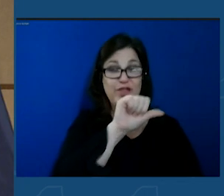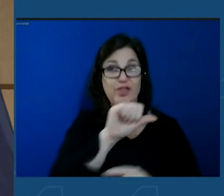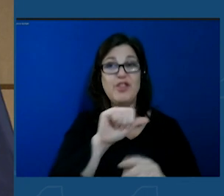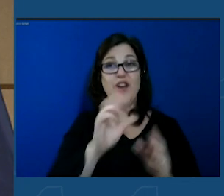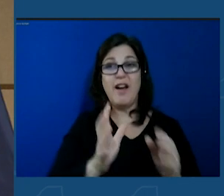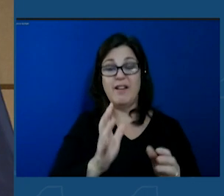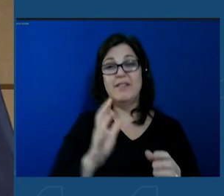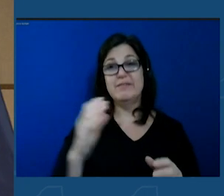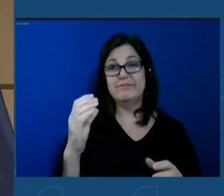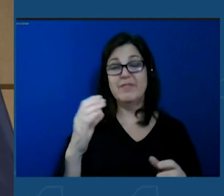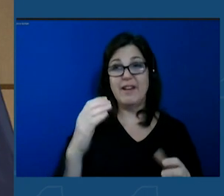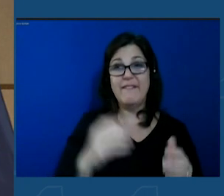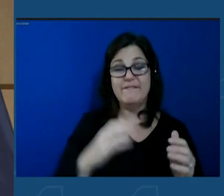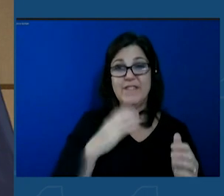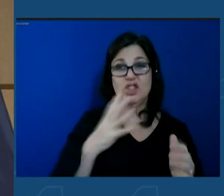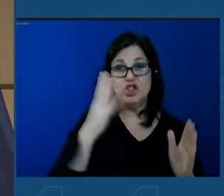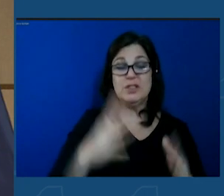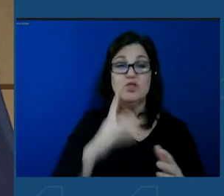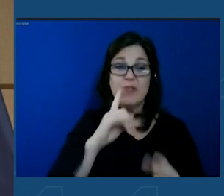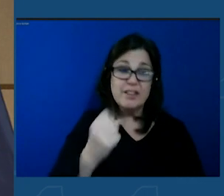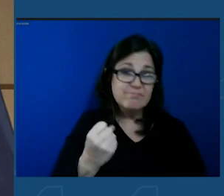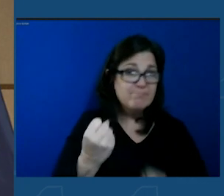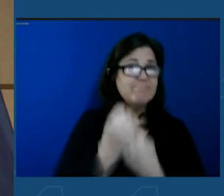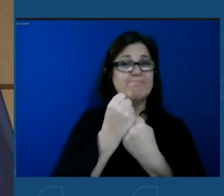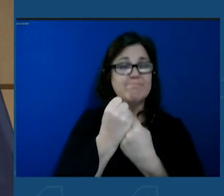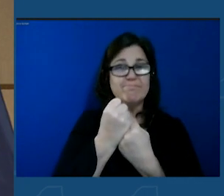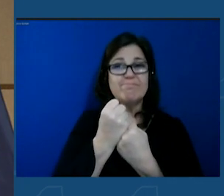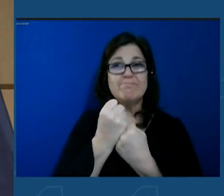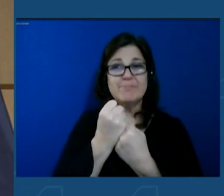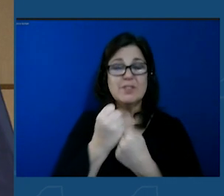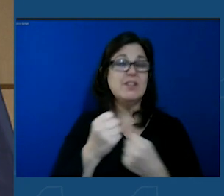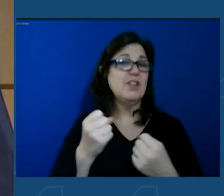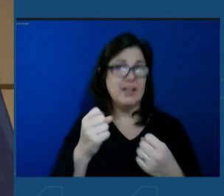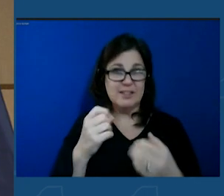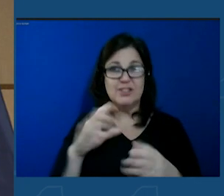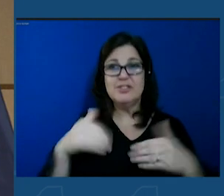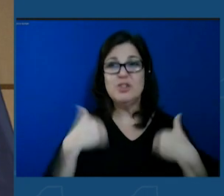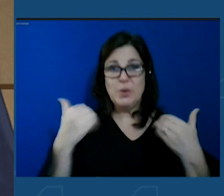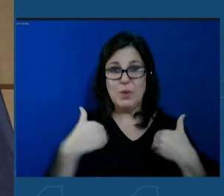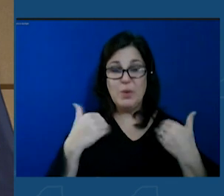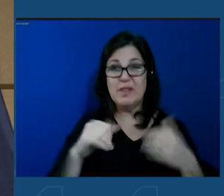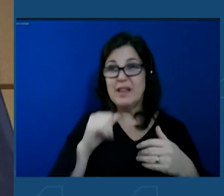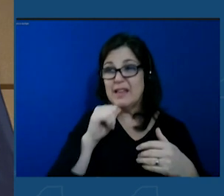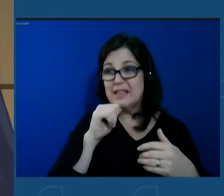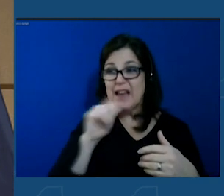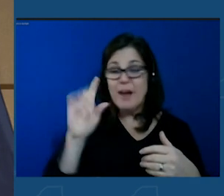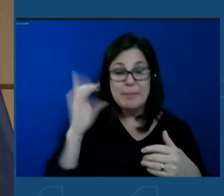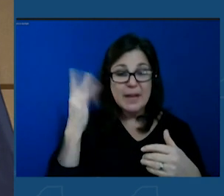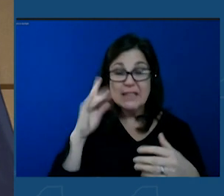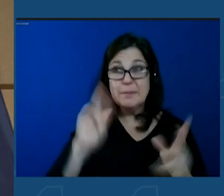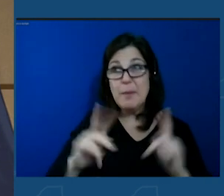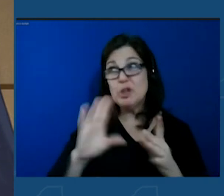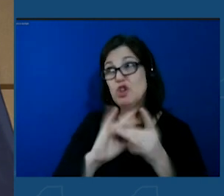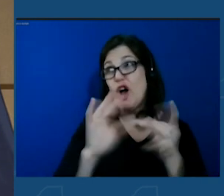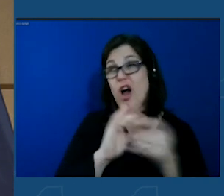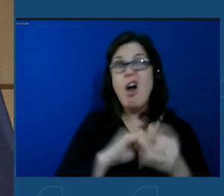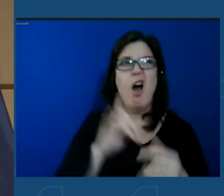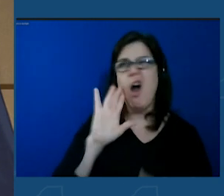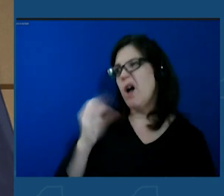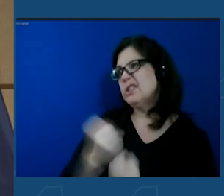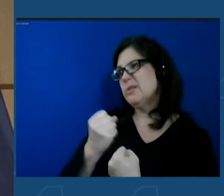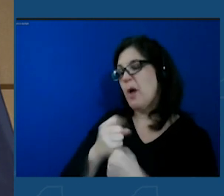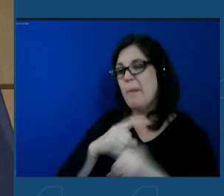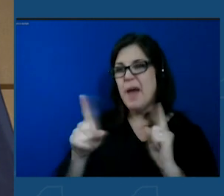mental health genuinely, and not just because people are talking about it, because you actually, you actually want to and you actually